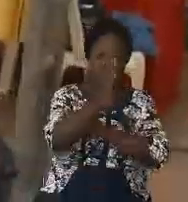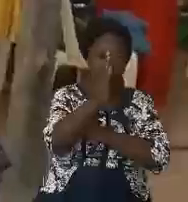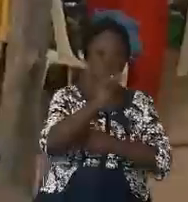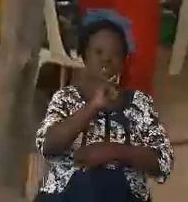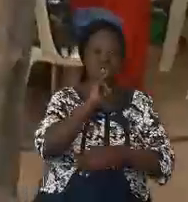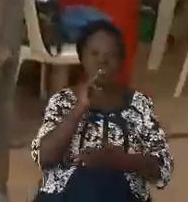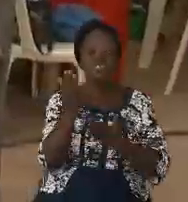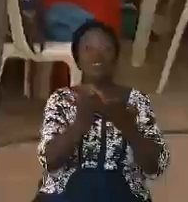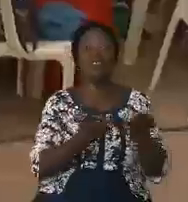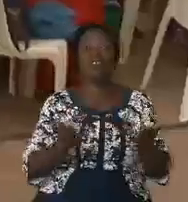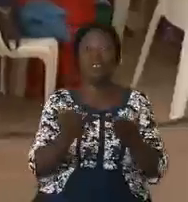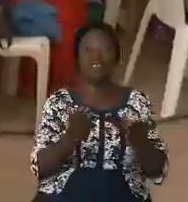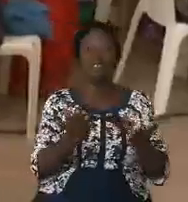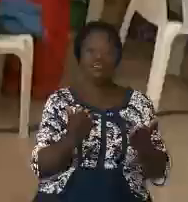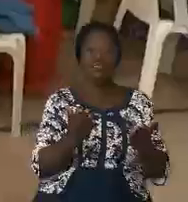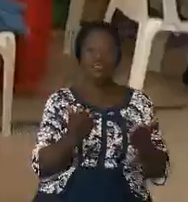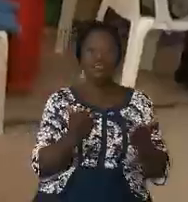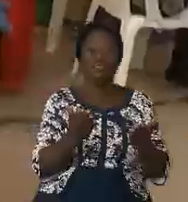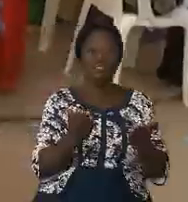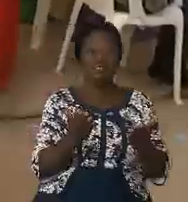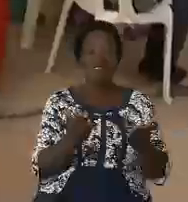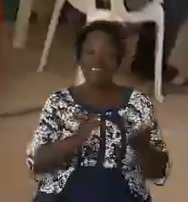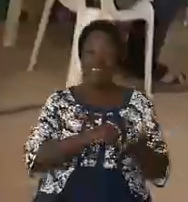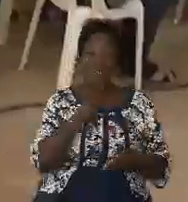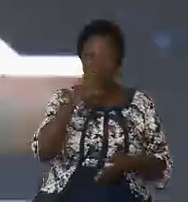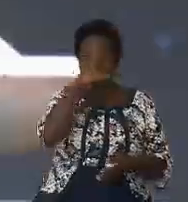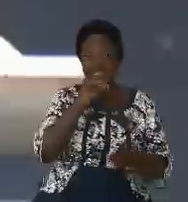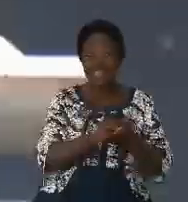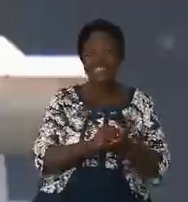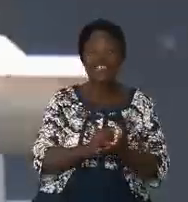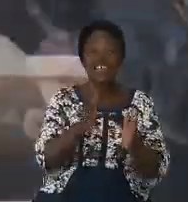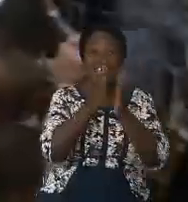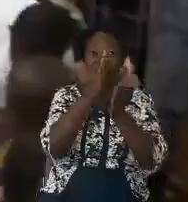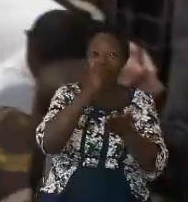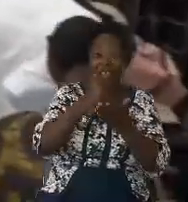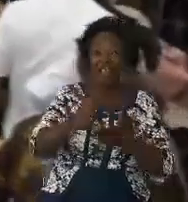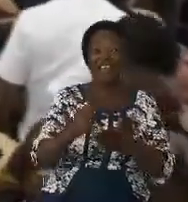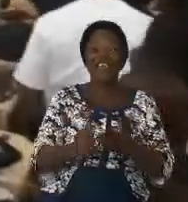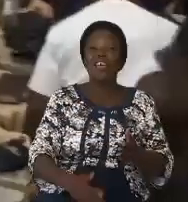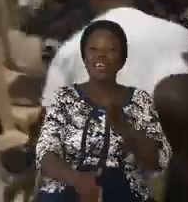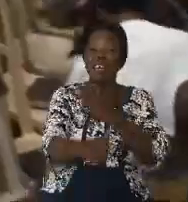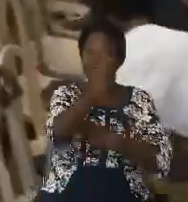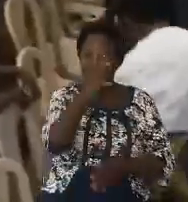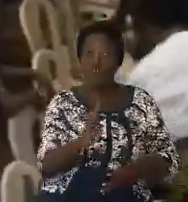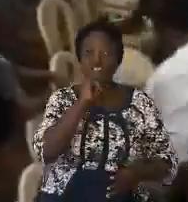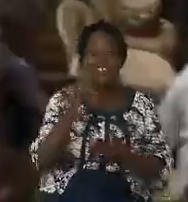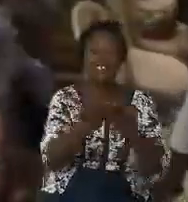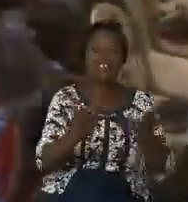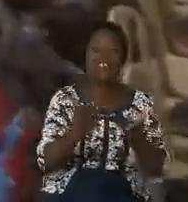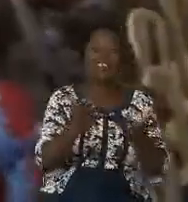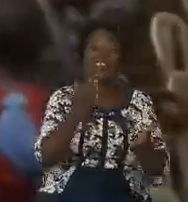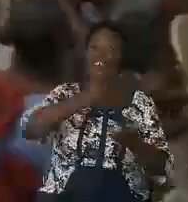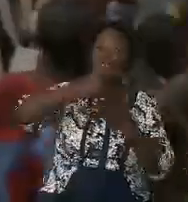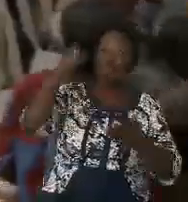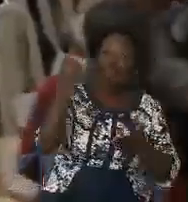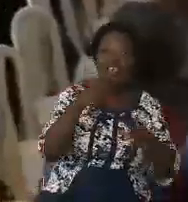pray. Amen. God is here. Amen. Ah, you missed that amen. I